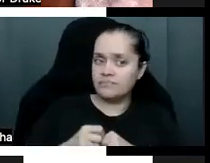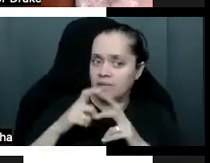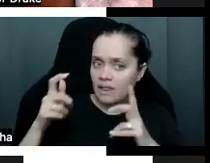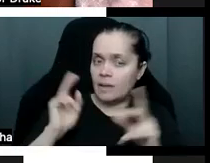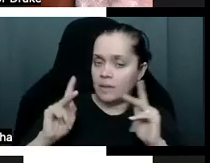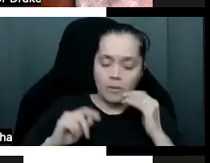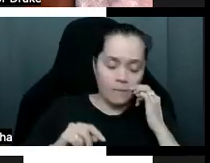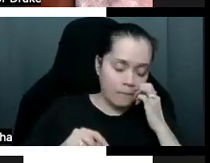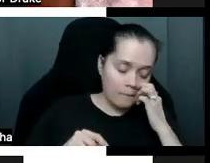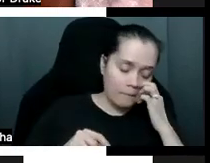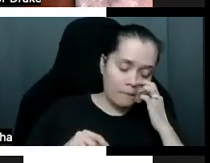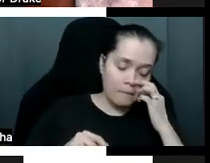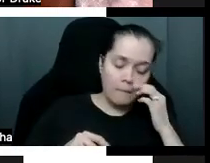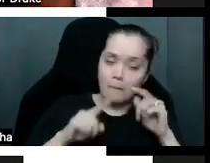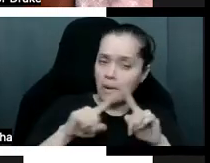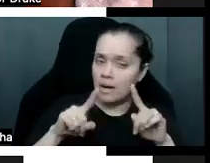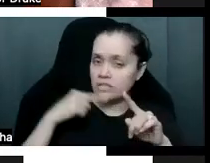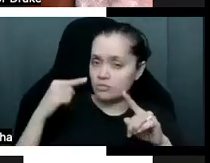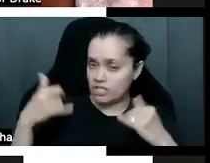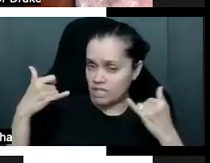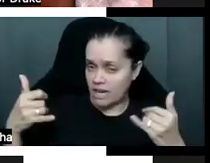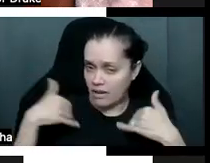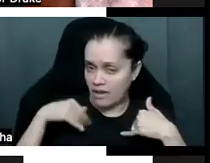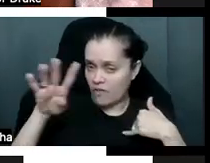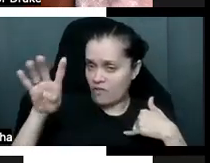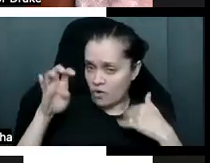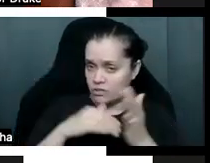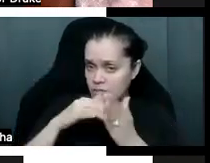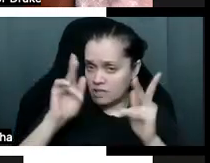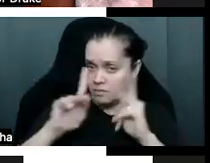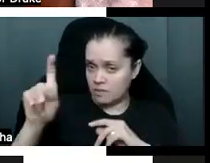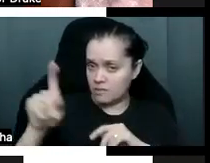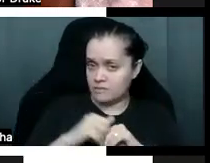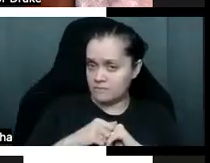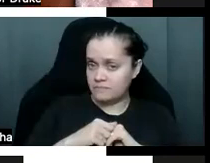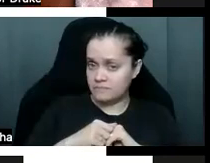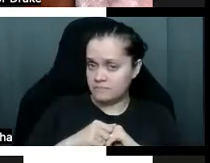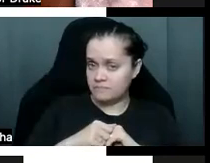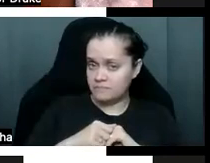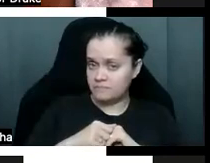people. Does Russia now have 400 million people?